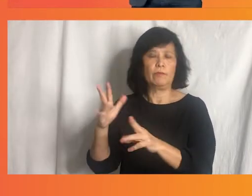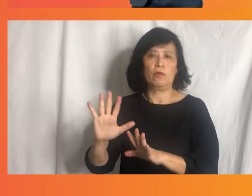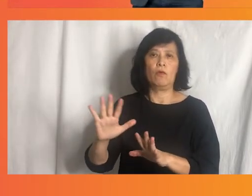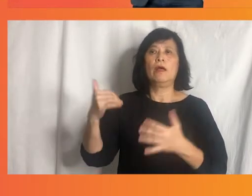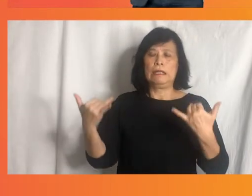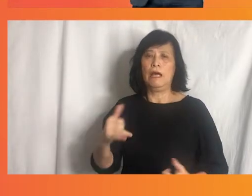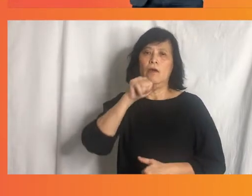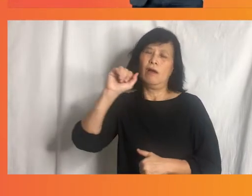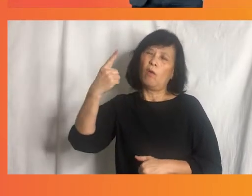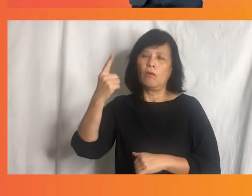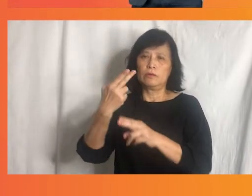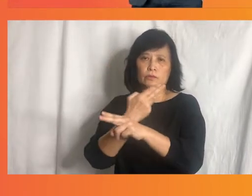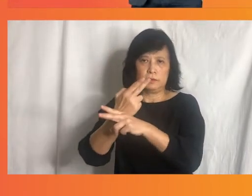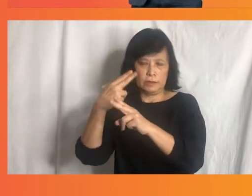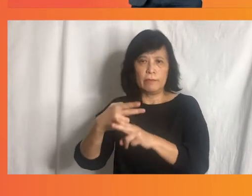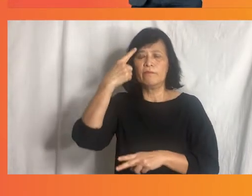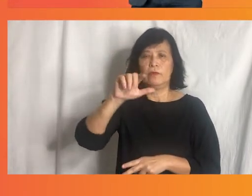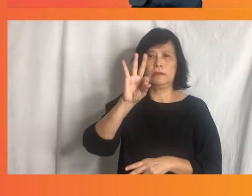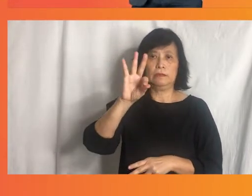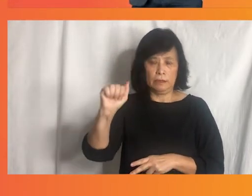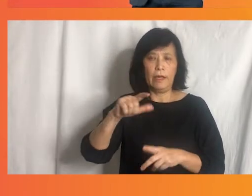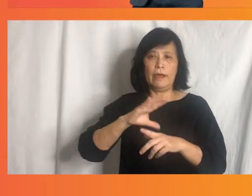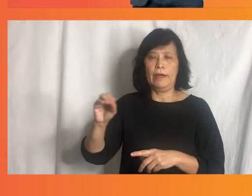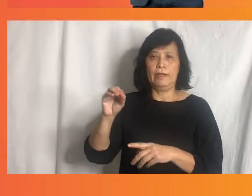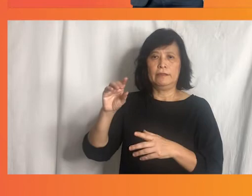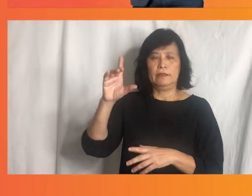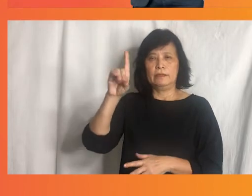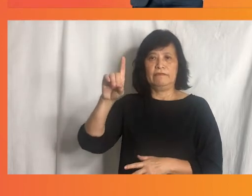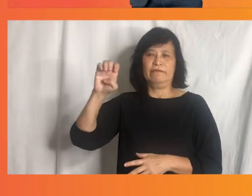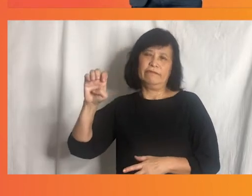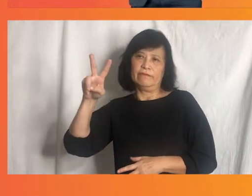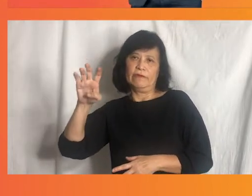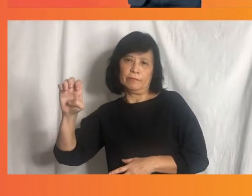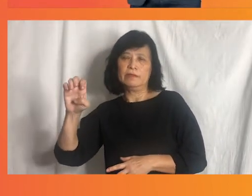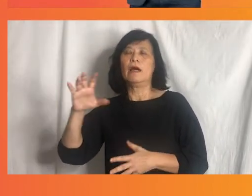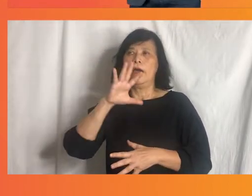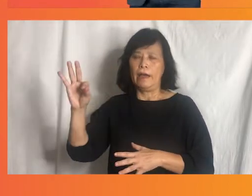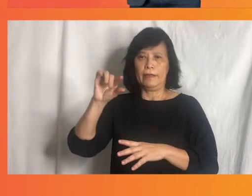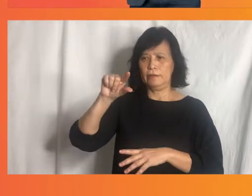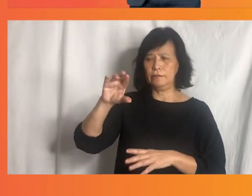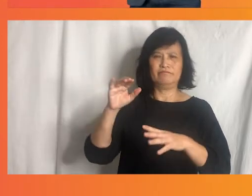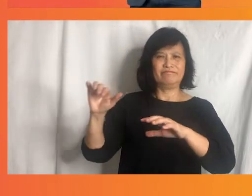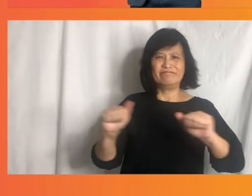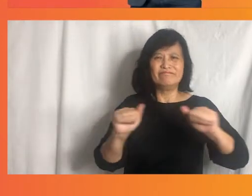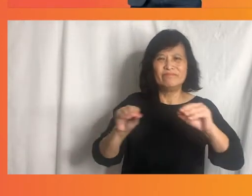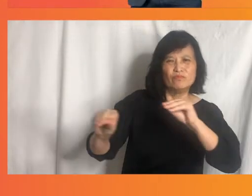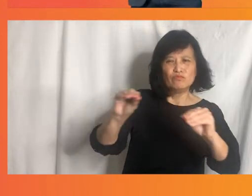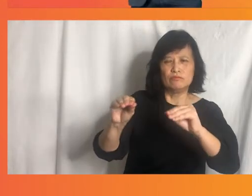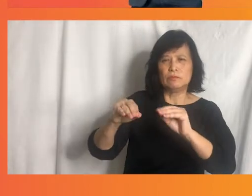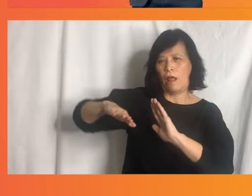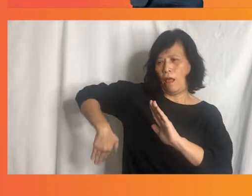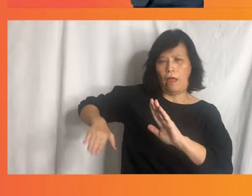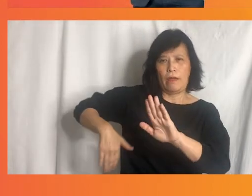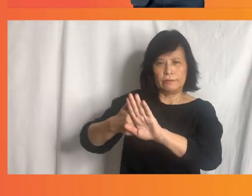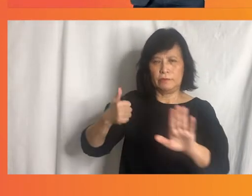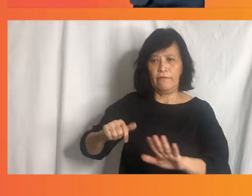years old with a history of developmental disability and also with gross motor delay. He first presented to us at the age of